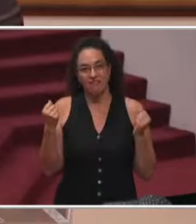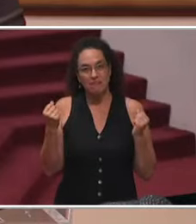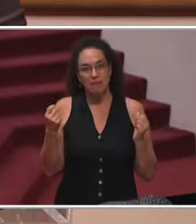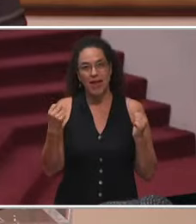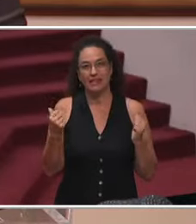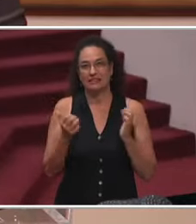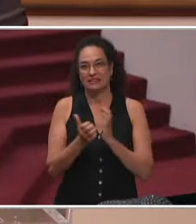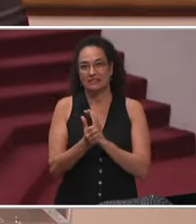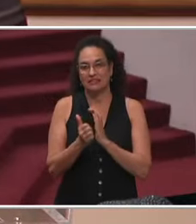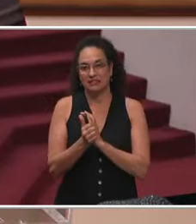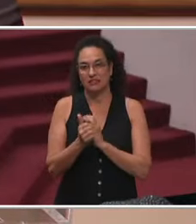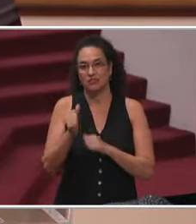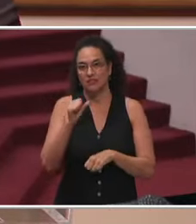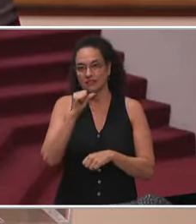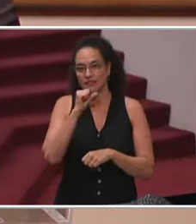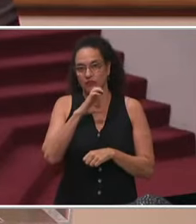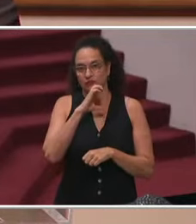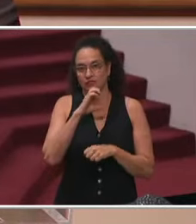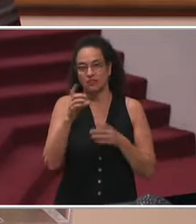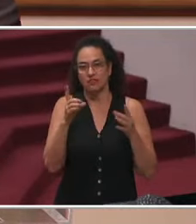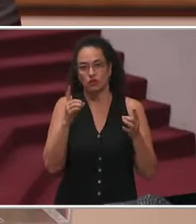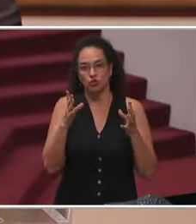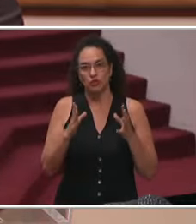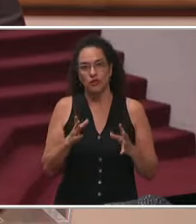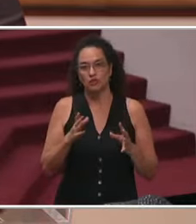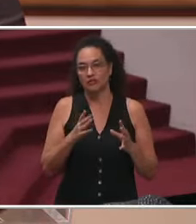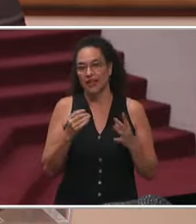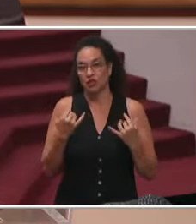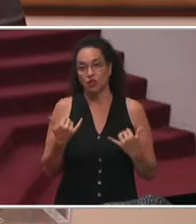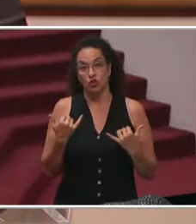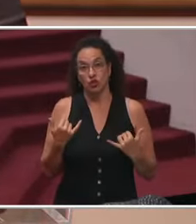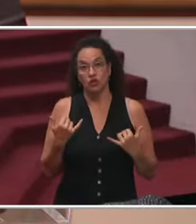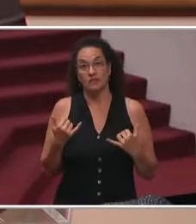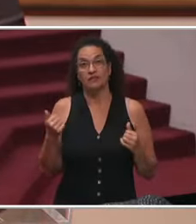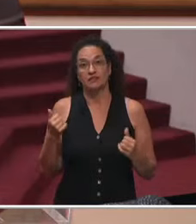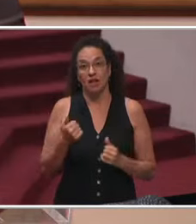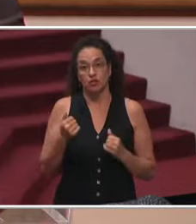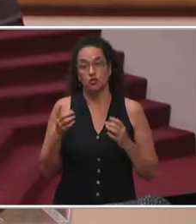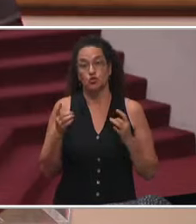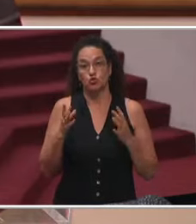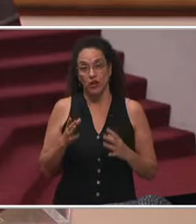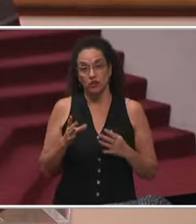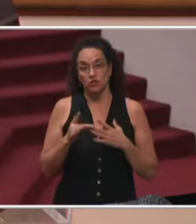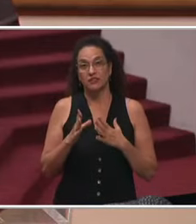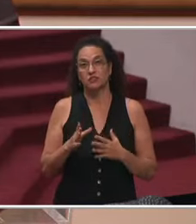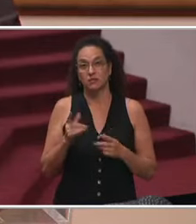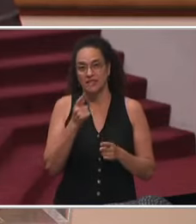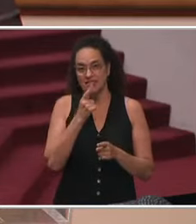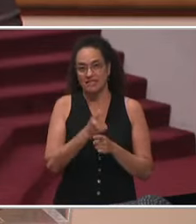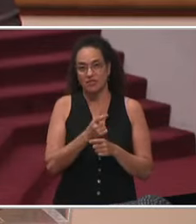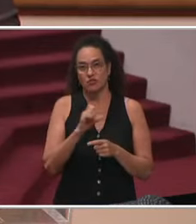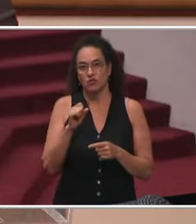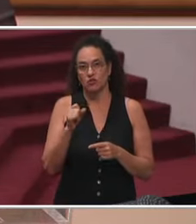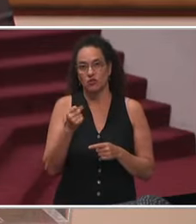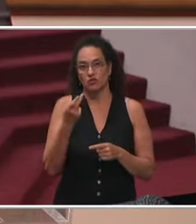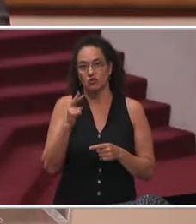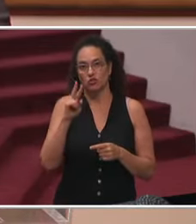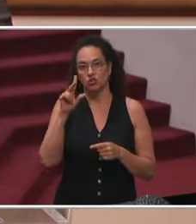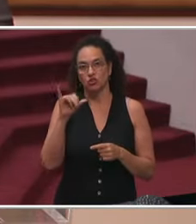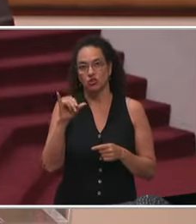ministry directors, and currently it is under the director leadership of Sister Shirley Hardy and